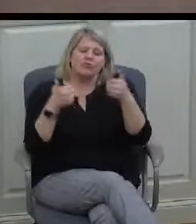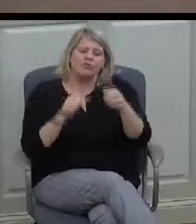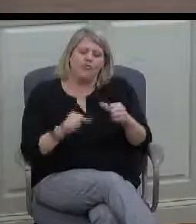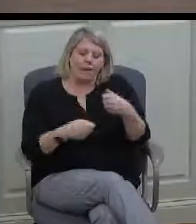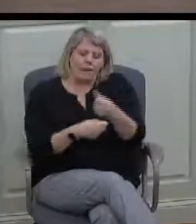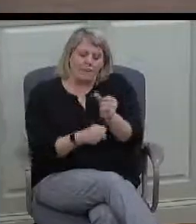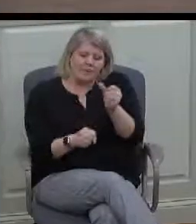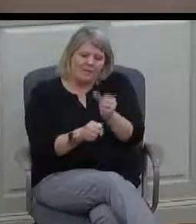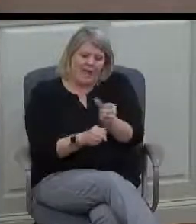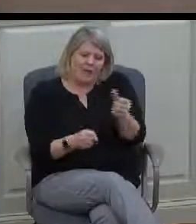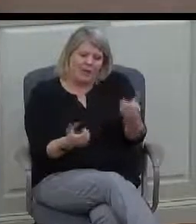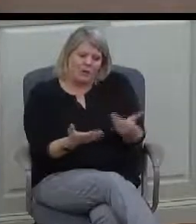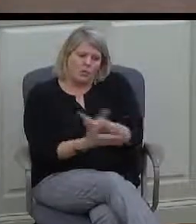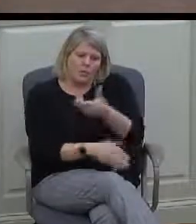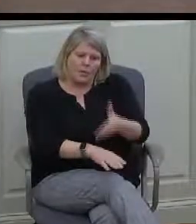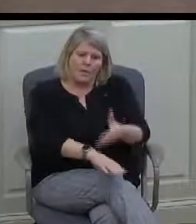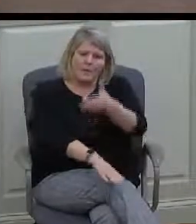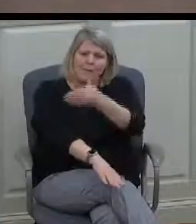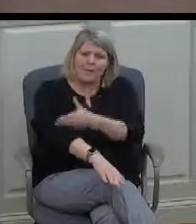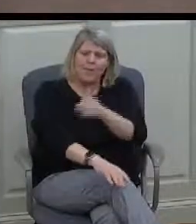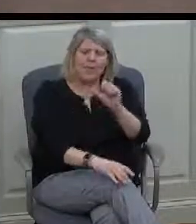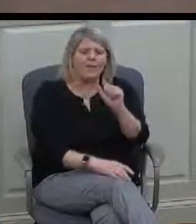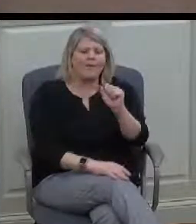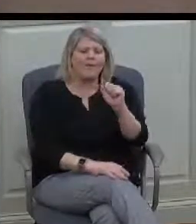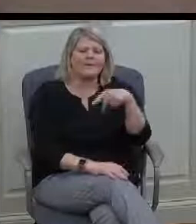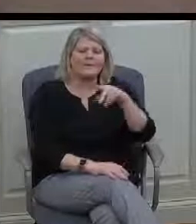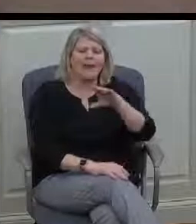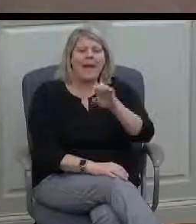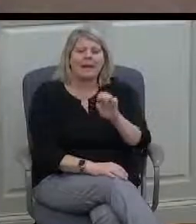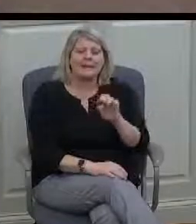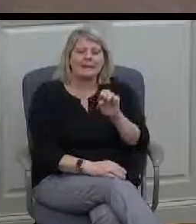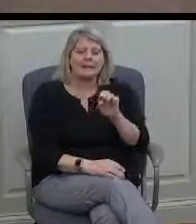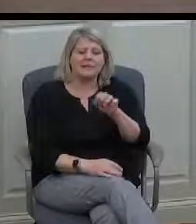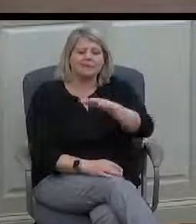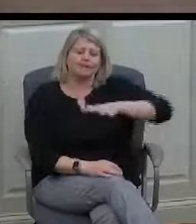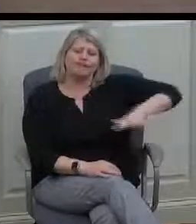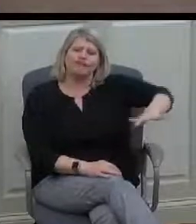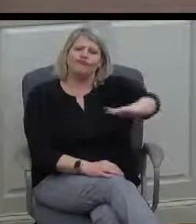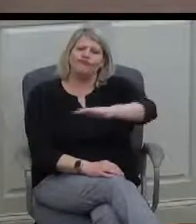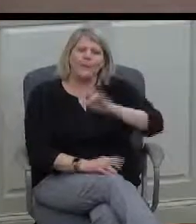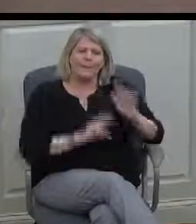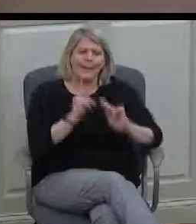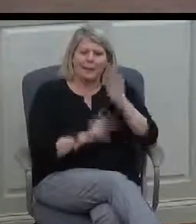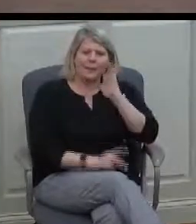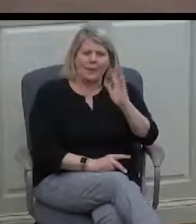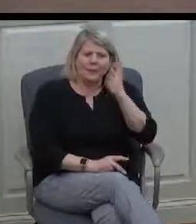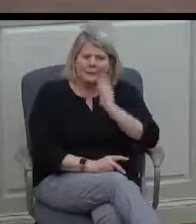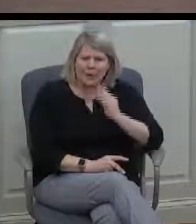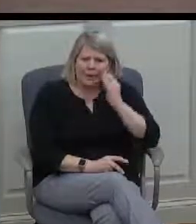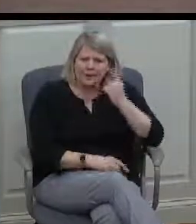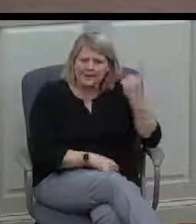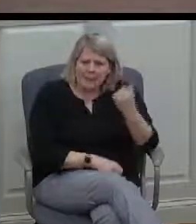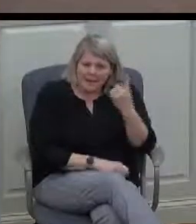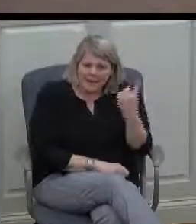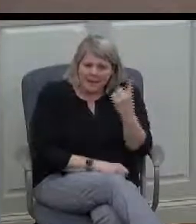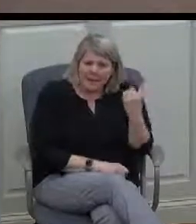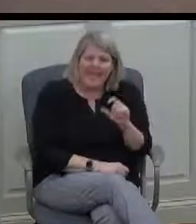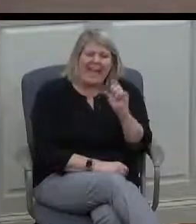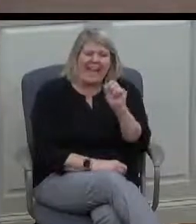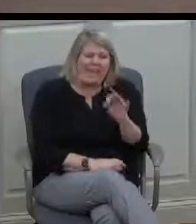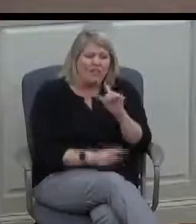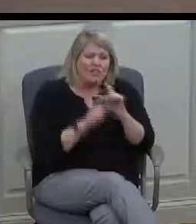space where people experience something. If you talk about the parking